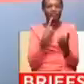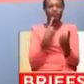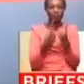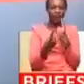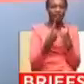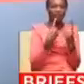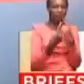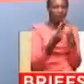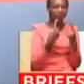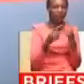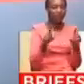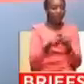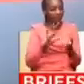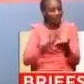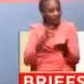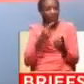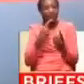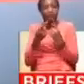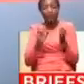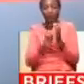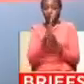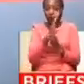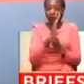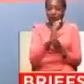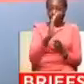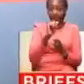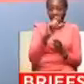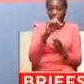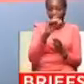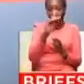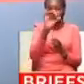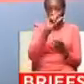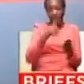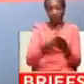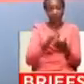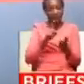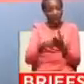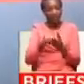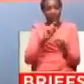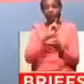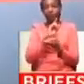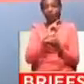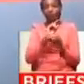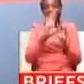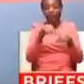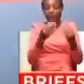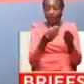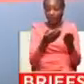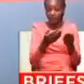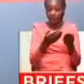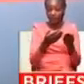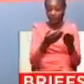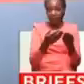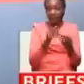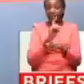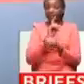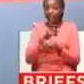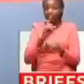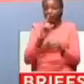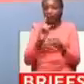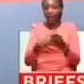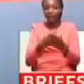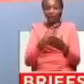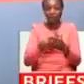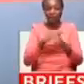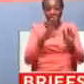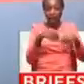again, the spirit speaks through the calabash, and begins to instruct him to tell me to give him the can. And then I